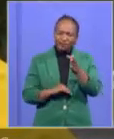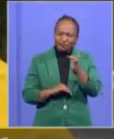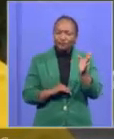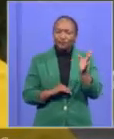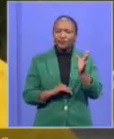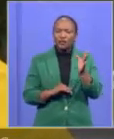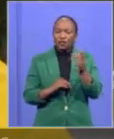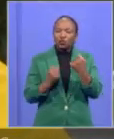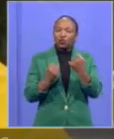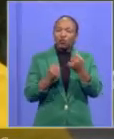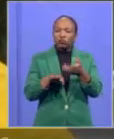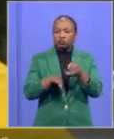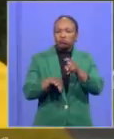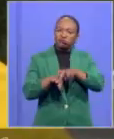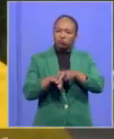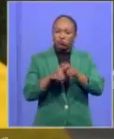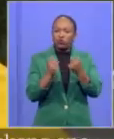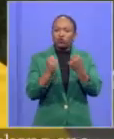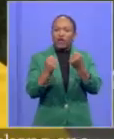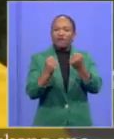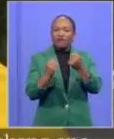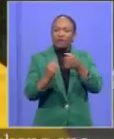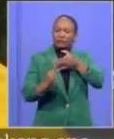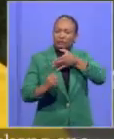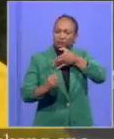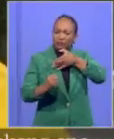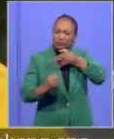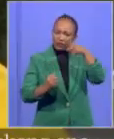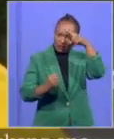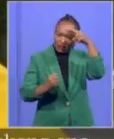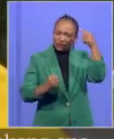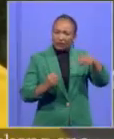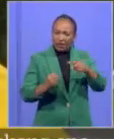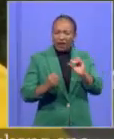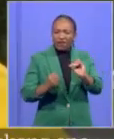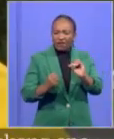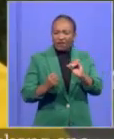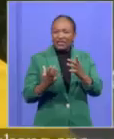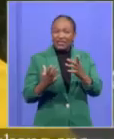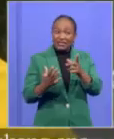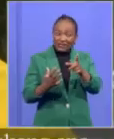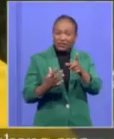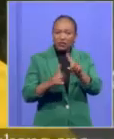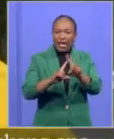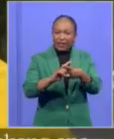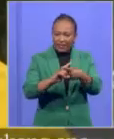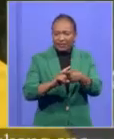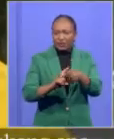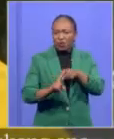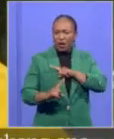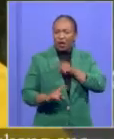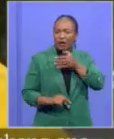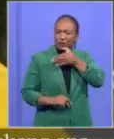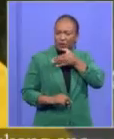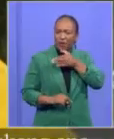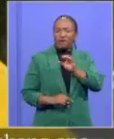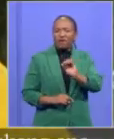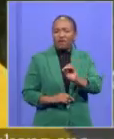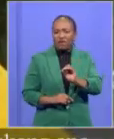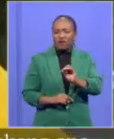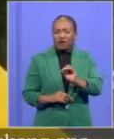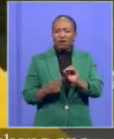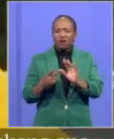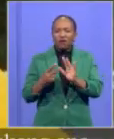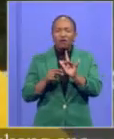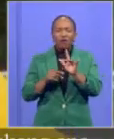of alcohol, and thus that has proven time and again that it leads to accident. But another trend that we've noticed,